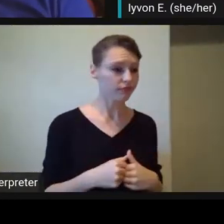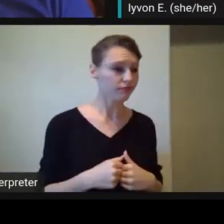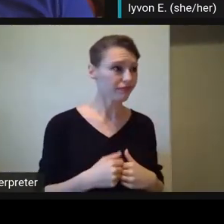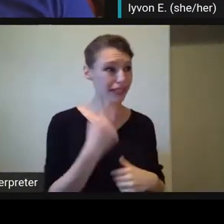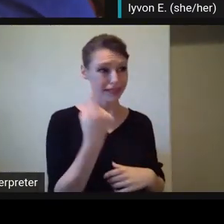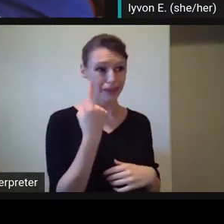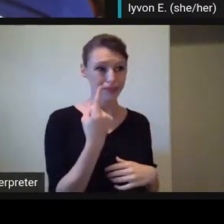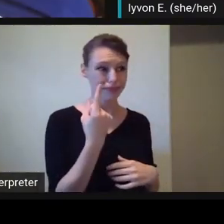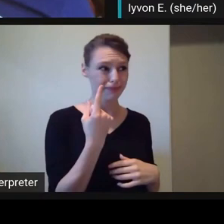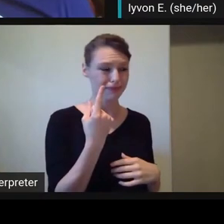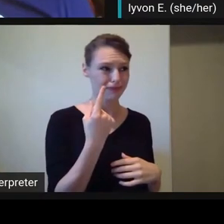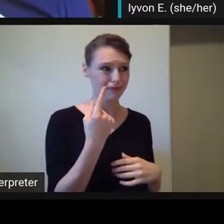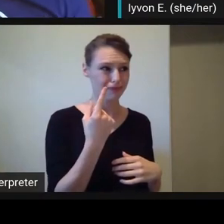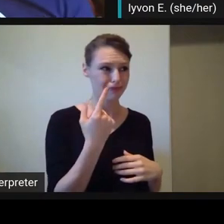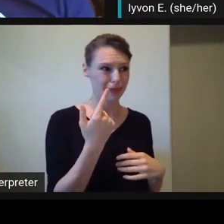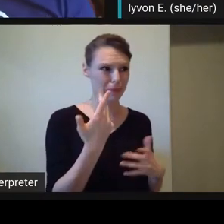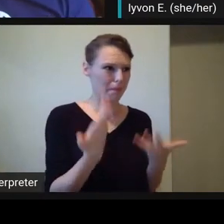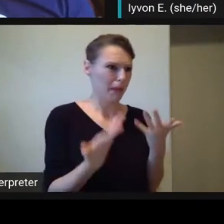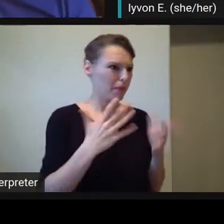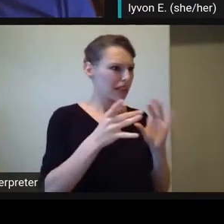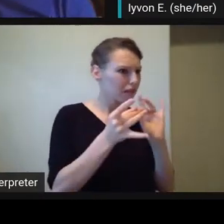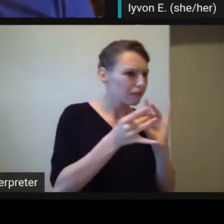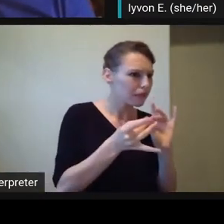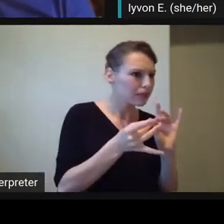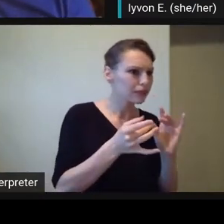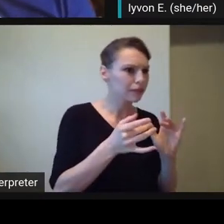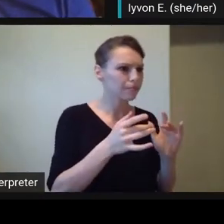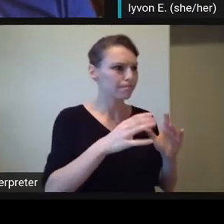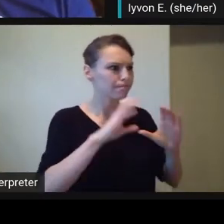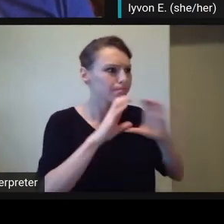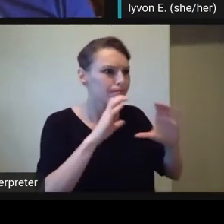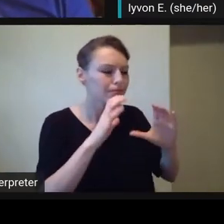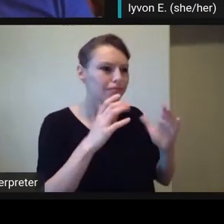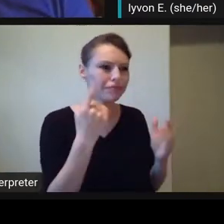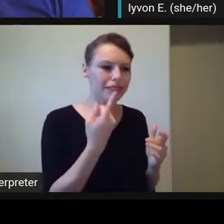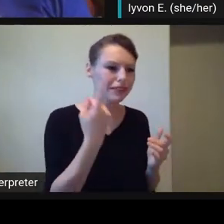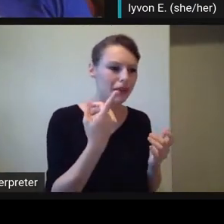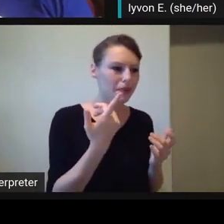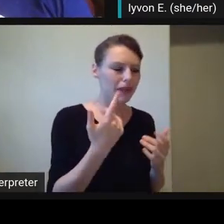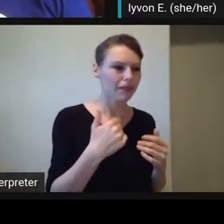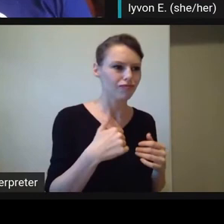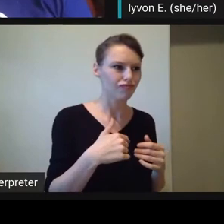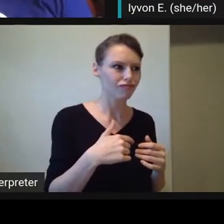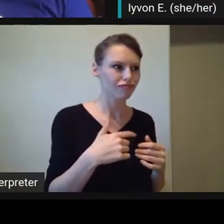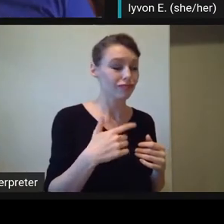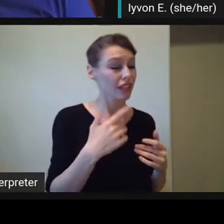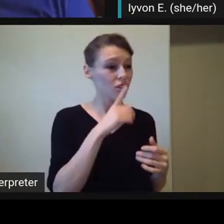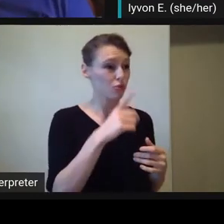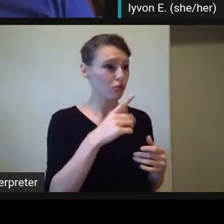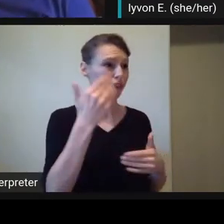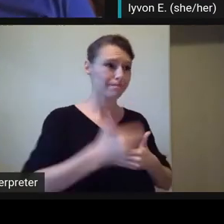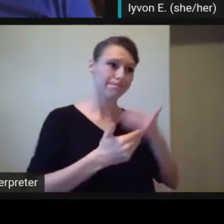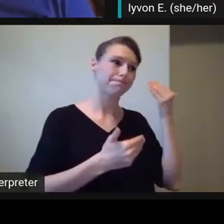direction, but there's that, it's, you know, it gets in, and because there's so often such a long process, it becomes a question of like, well,